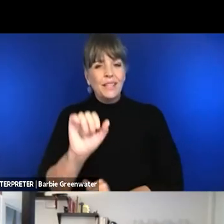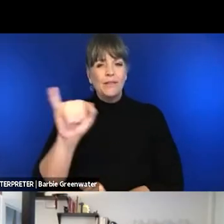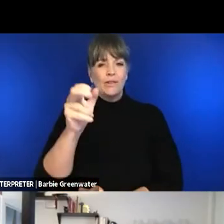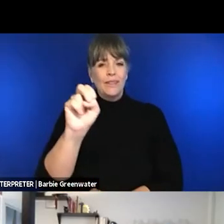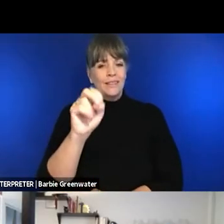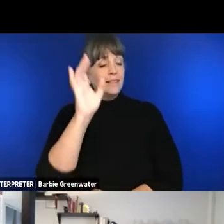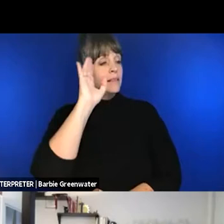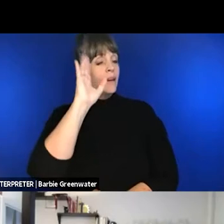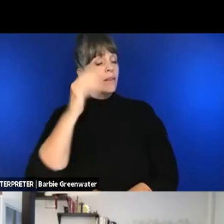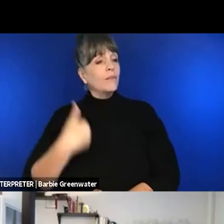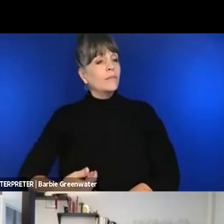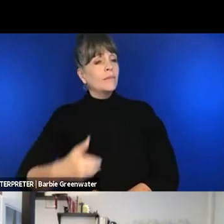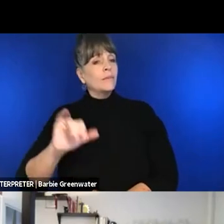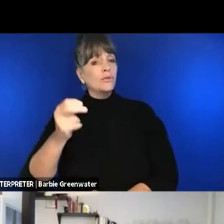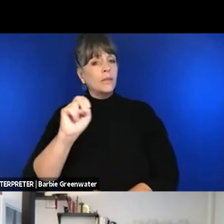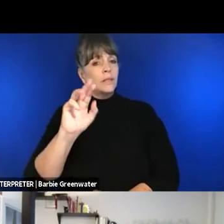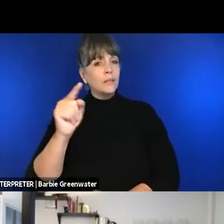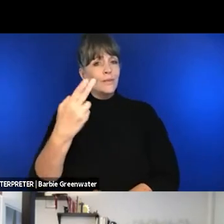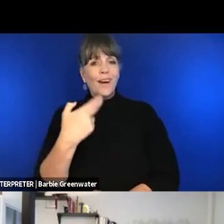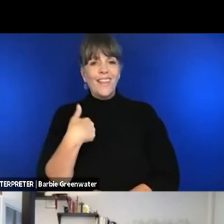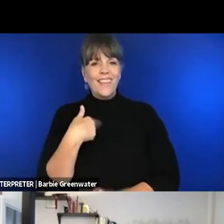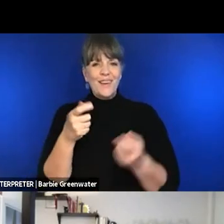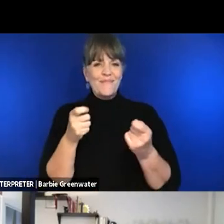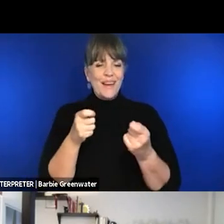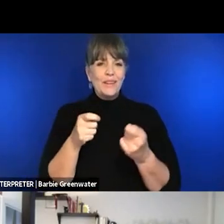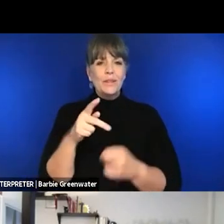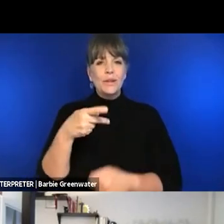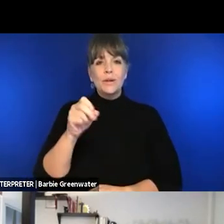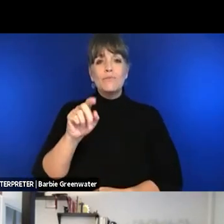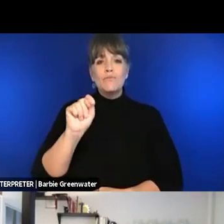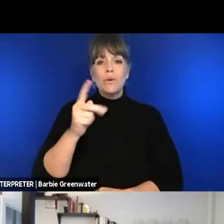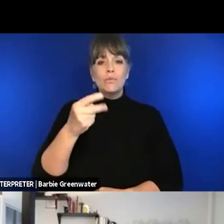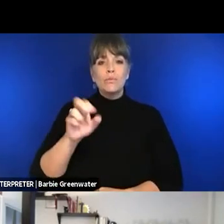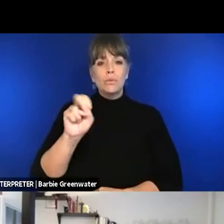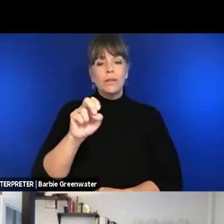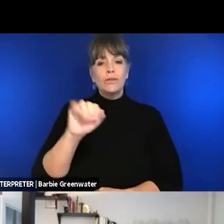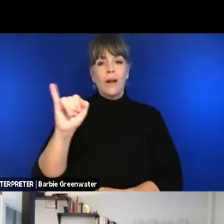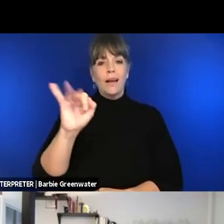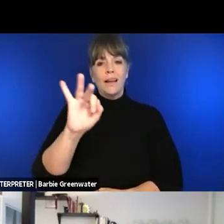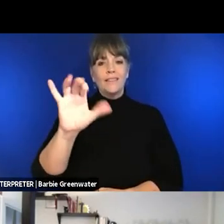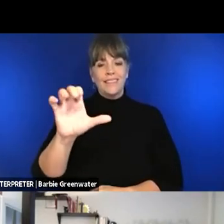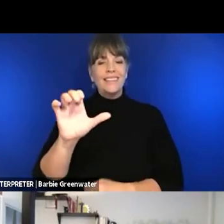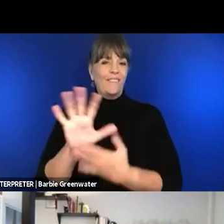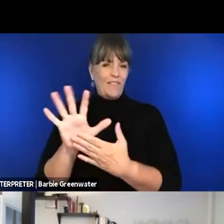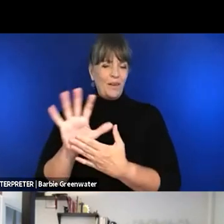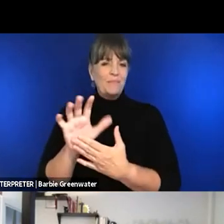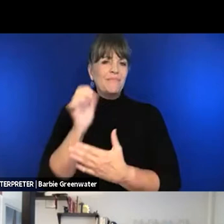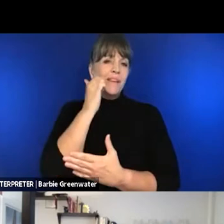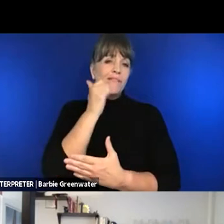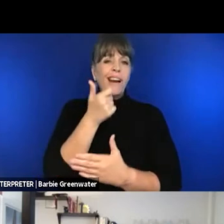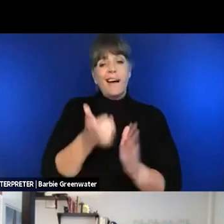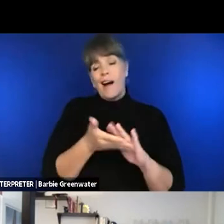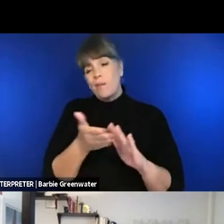Hey everybody, my name is Justin Smith. I am the manager of post-production at IFC Films. I oversee the daily operations